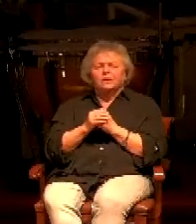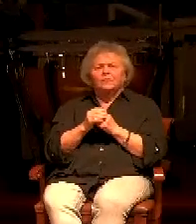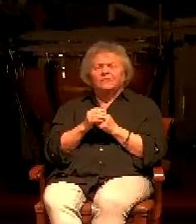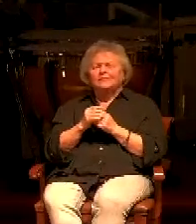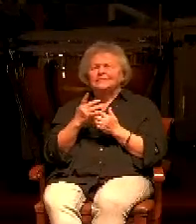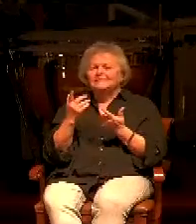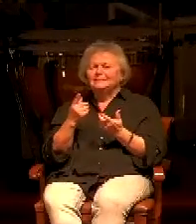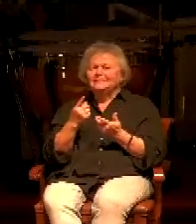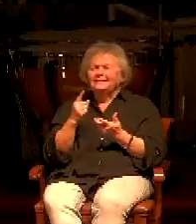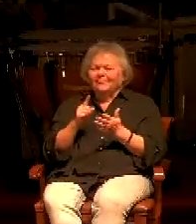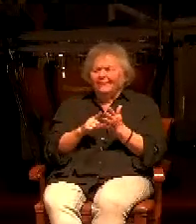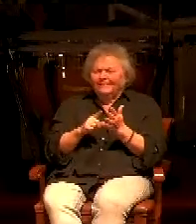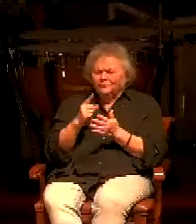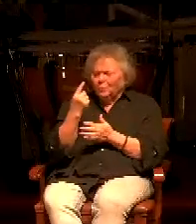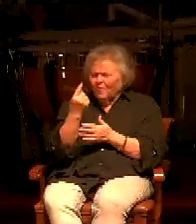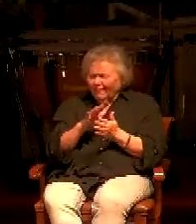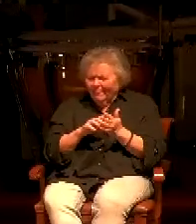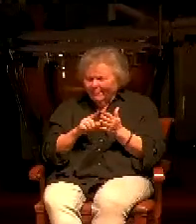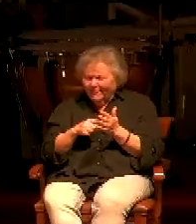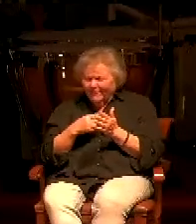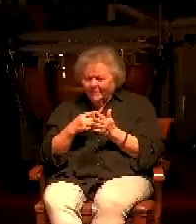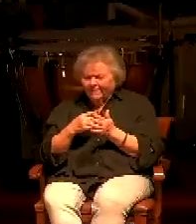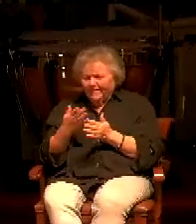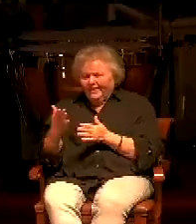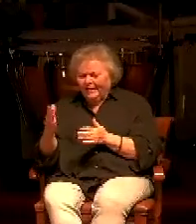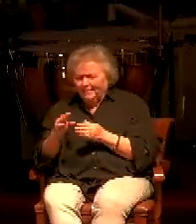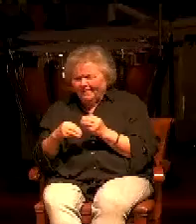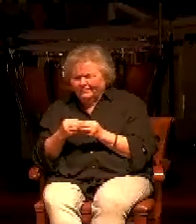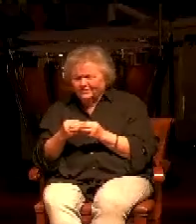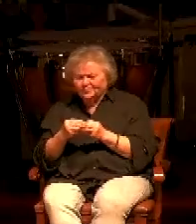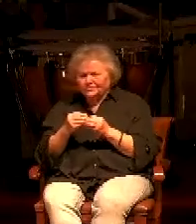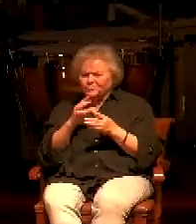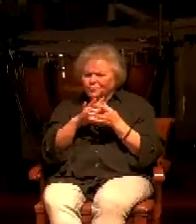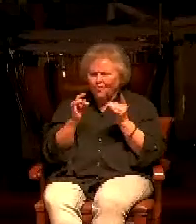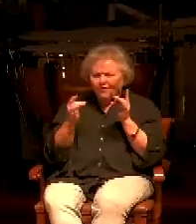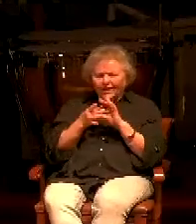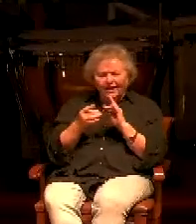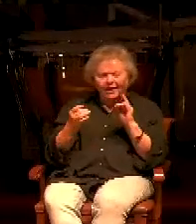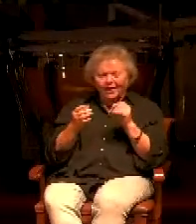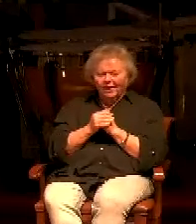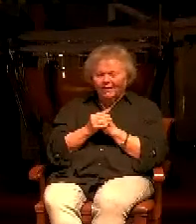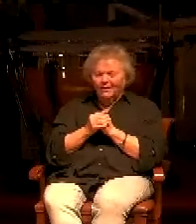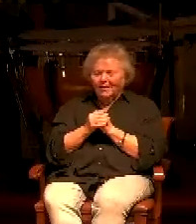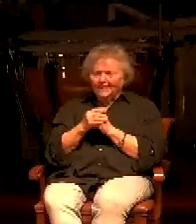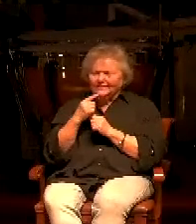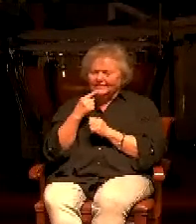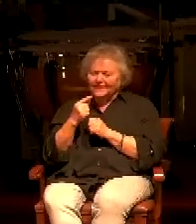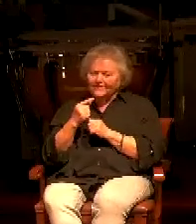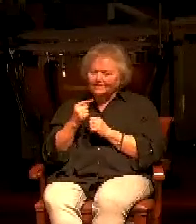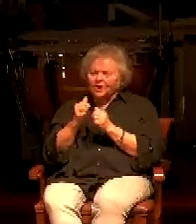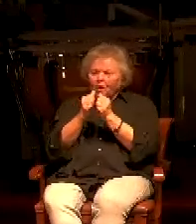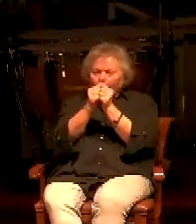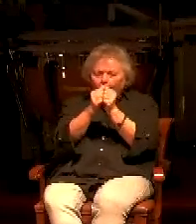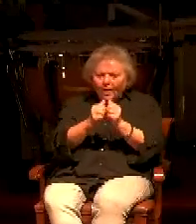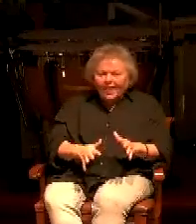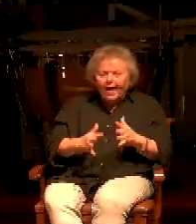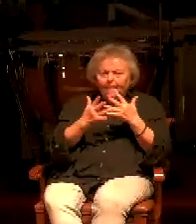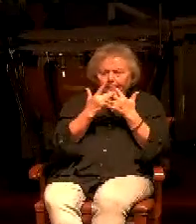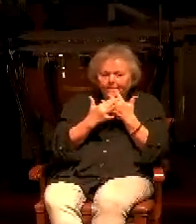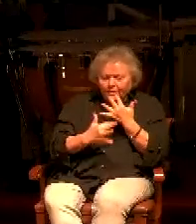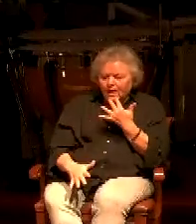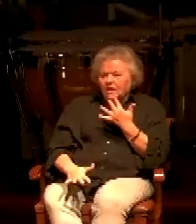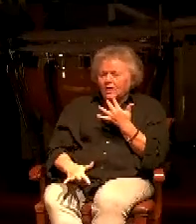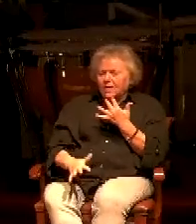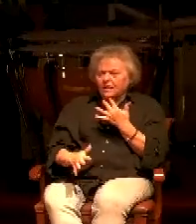not the death of Jesus, though it is amazing. But the Bible tells us in the Old Testament that without the shedding of blood, there is no remission of sin, and that the lamb must die,